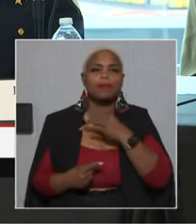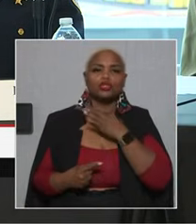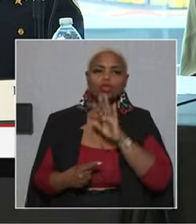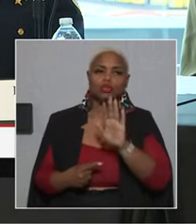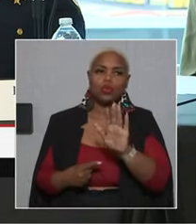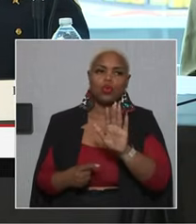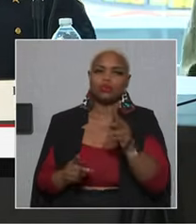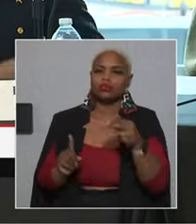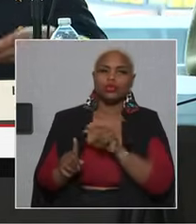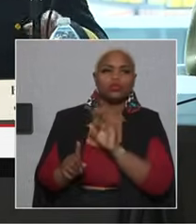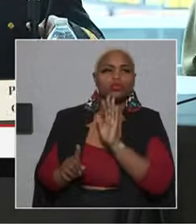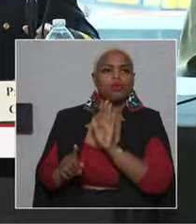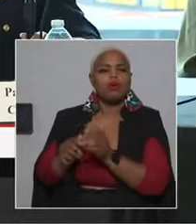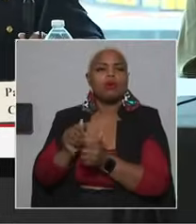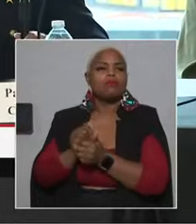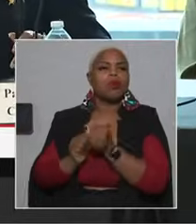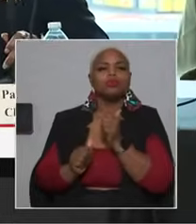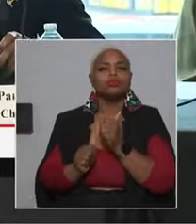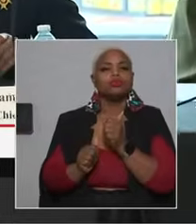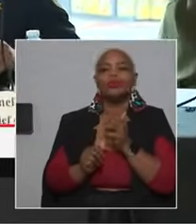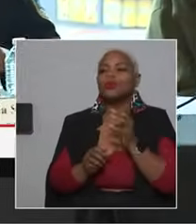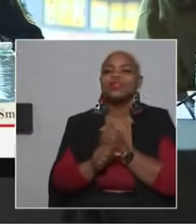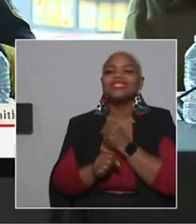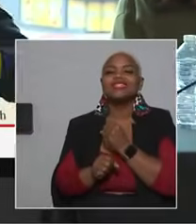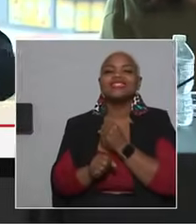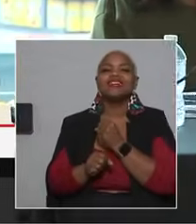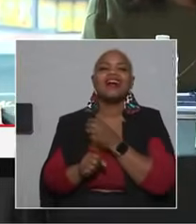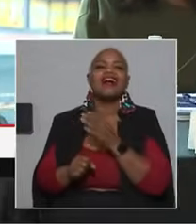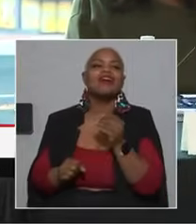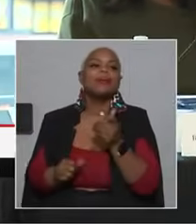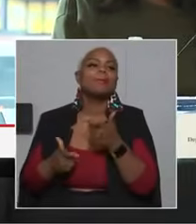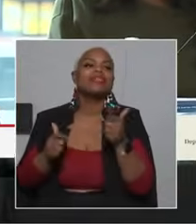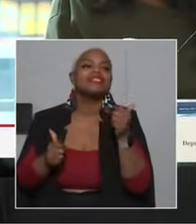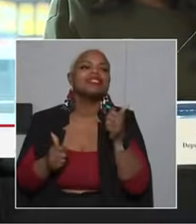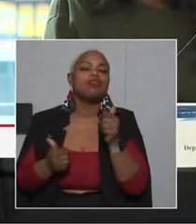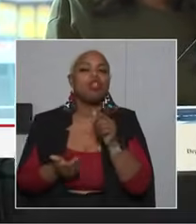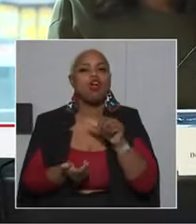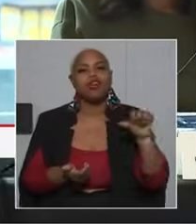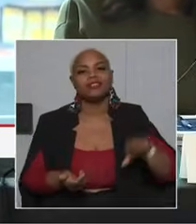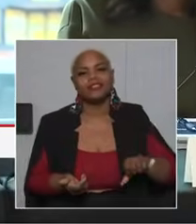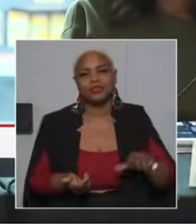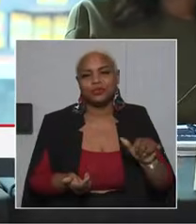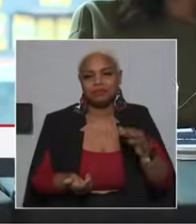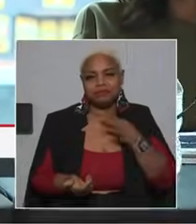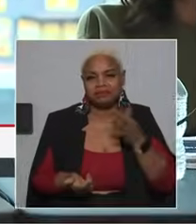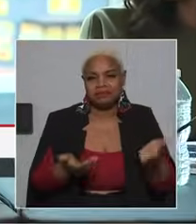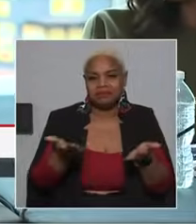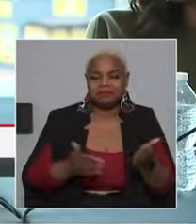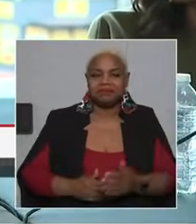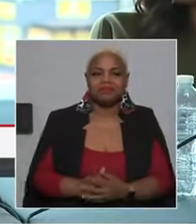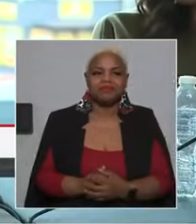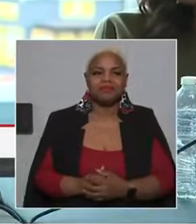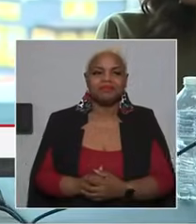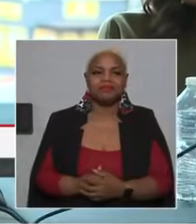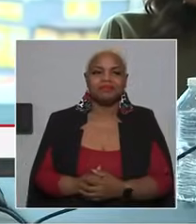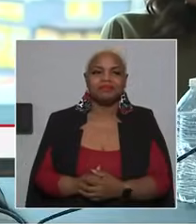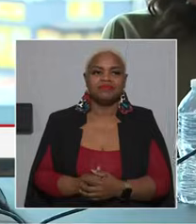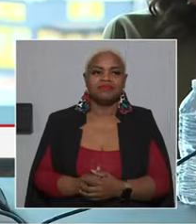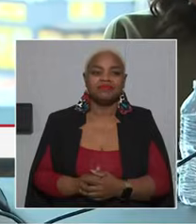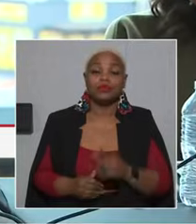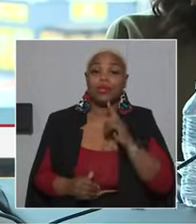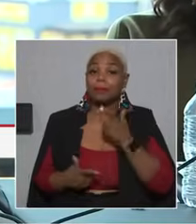the biggest loss? So the biggest win obviously is driving down crime the